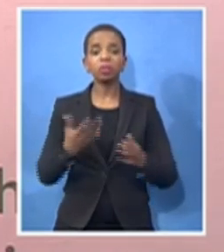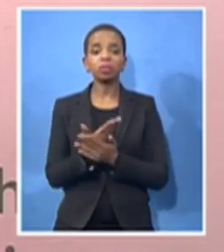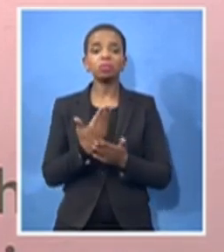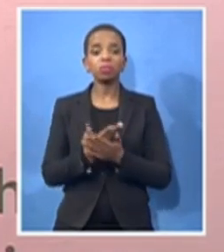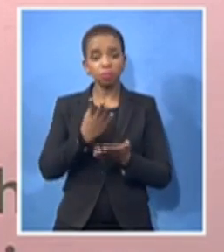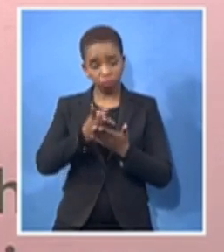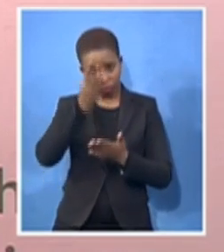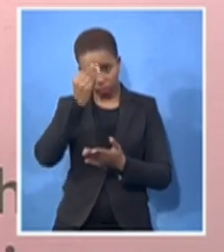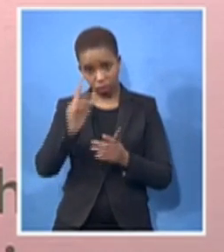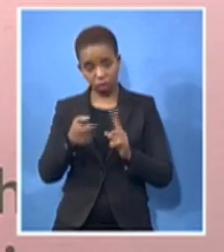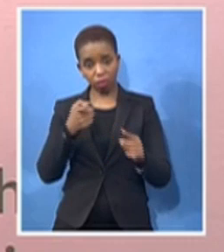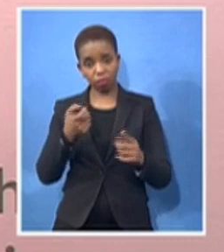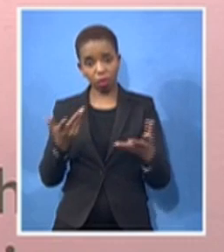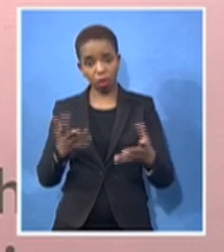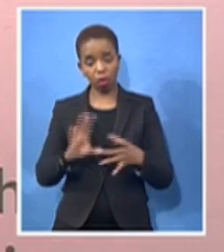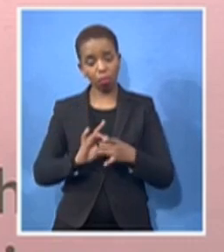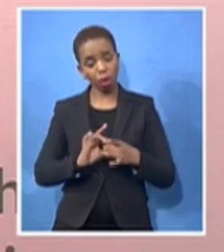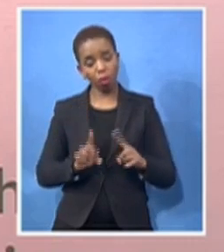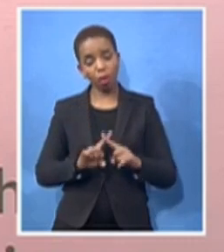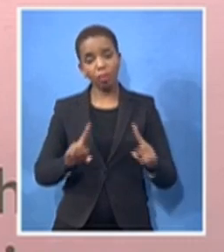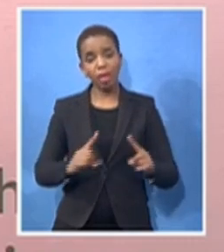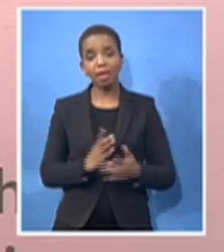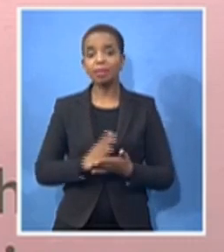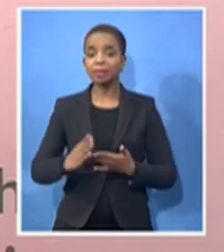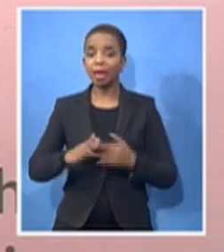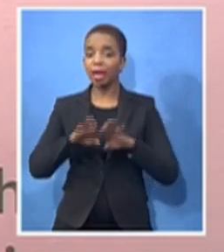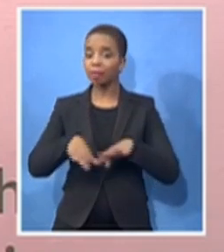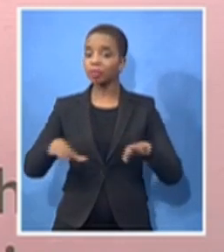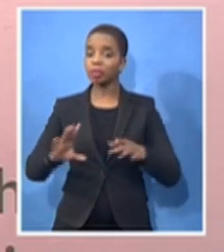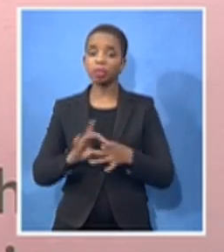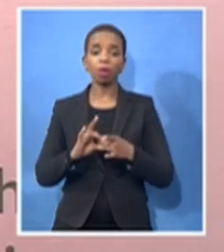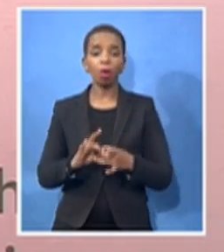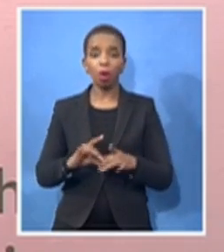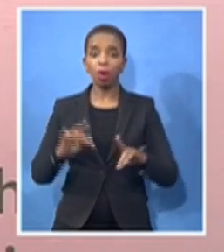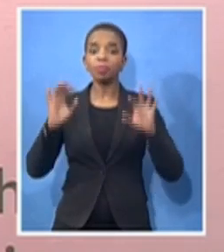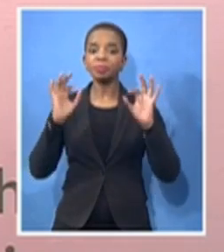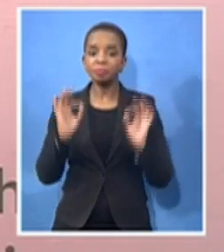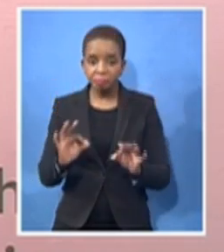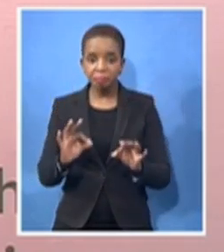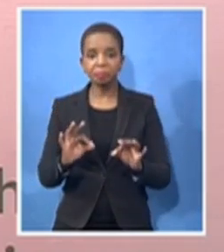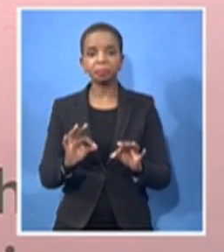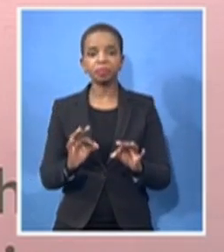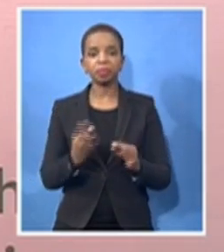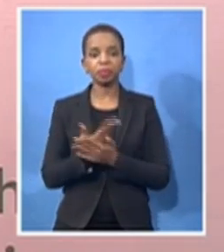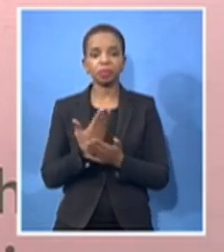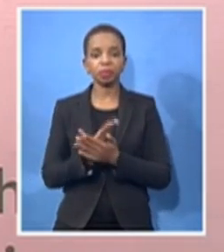country don't have adequate connectivity to even be able to think of, being